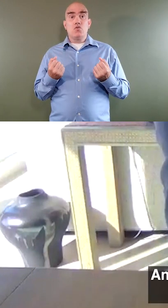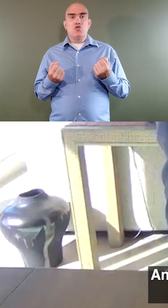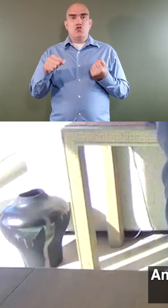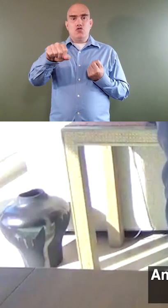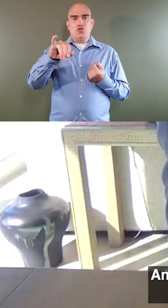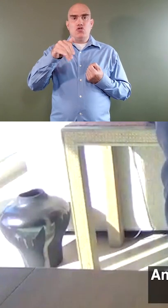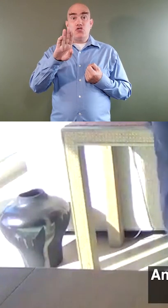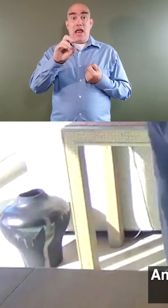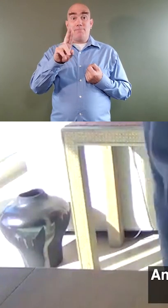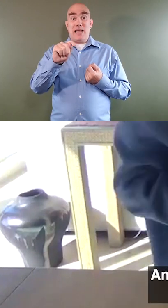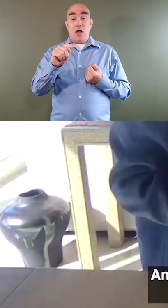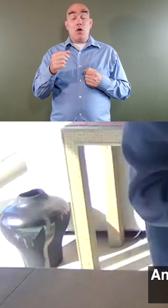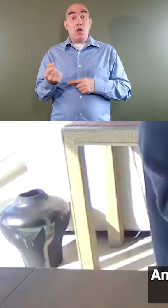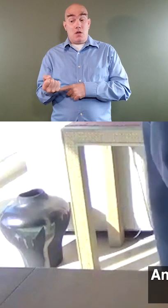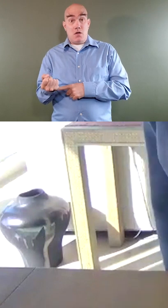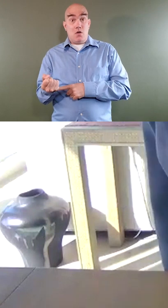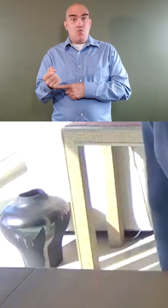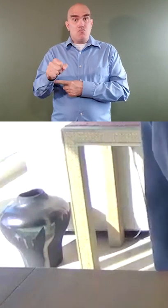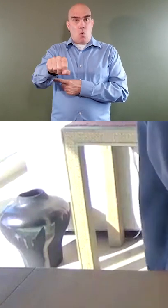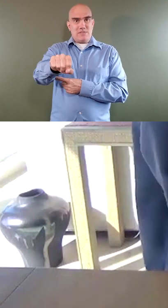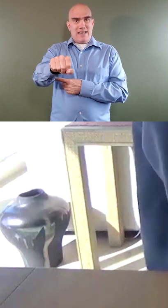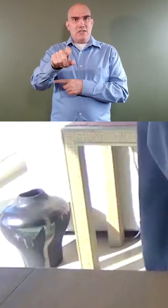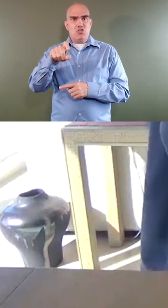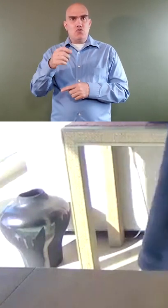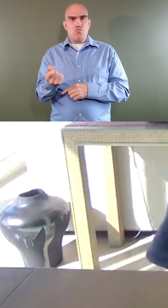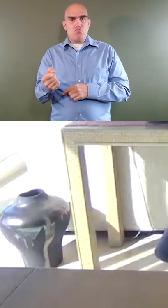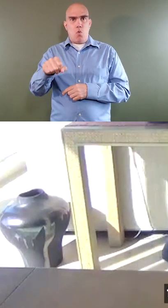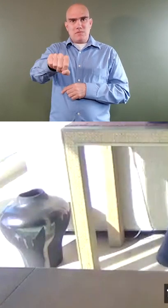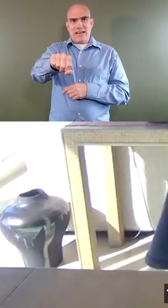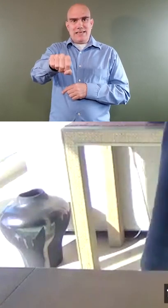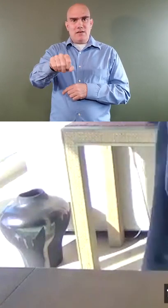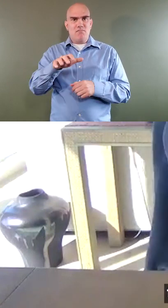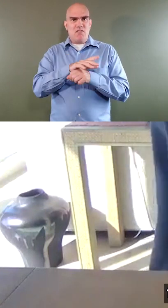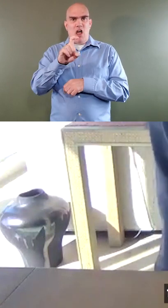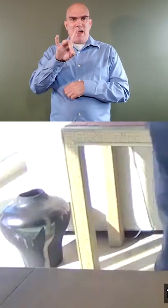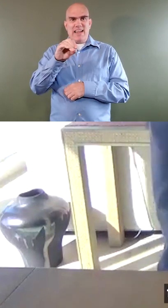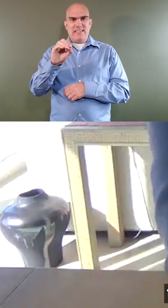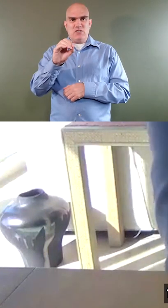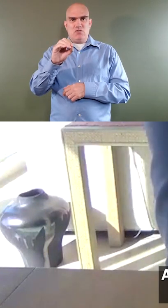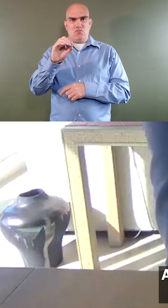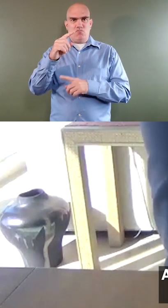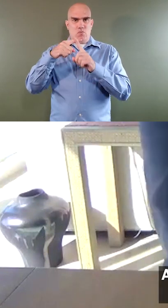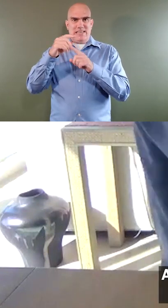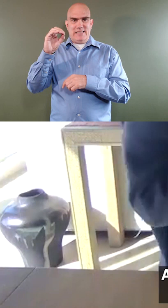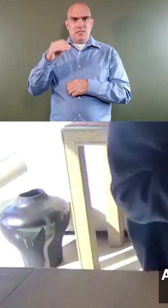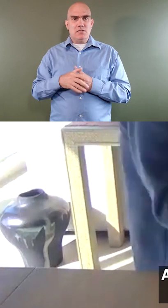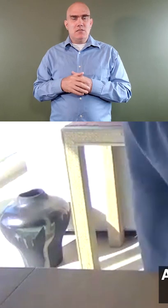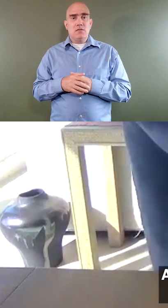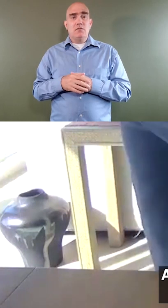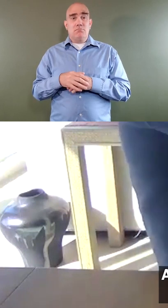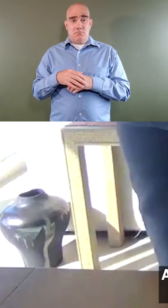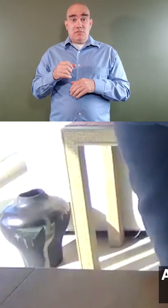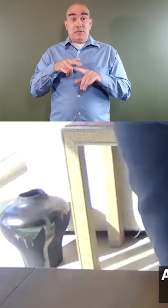the fist over 180 degrees from heart up to heart down. At the same time, we're going